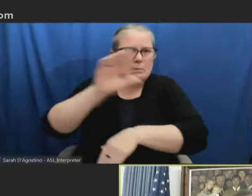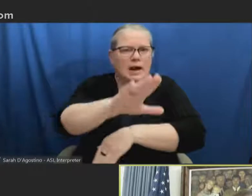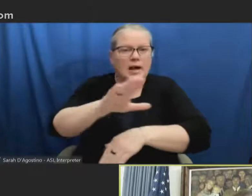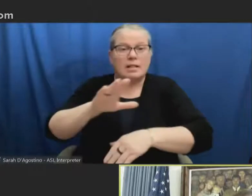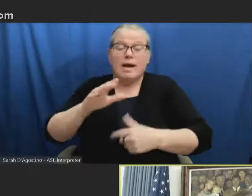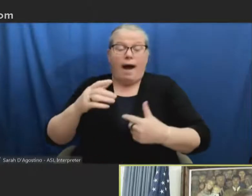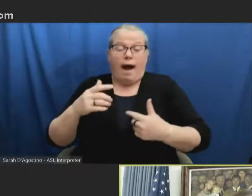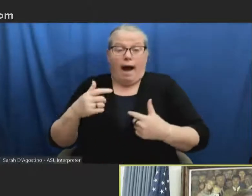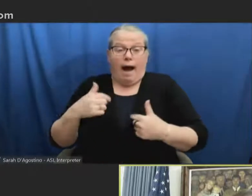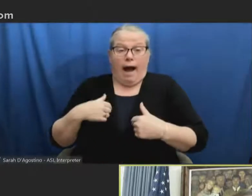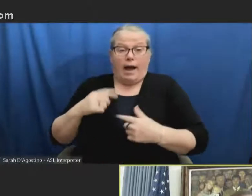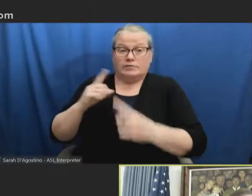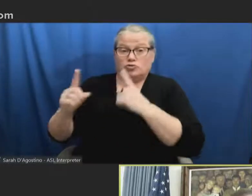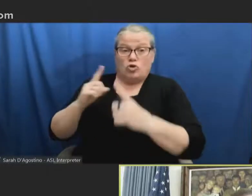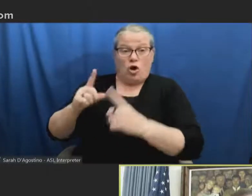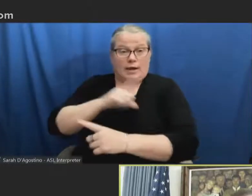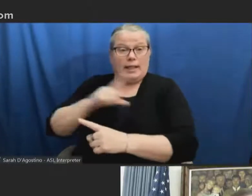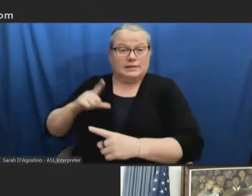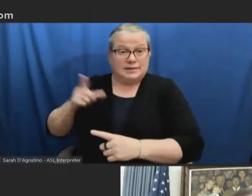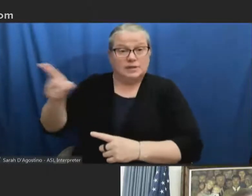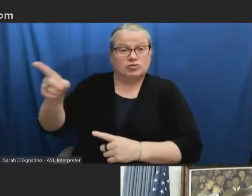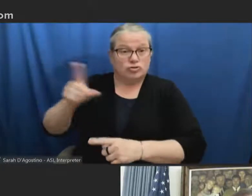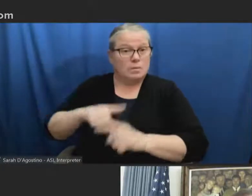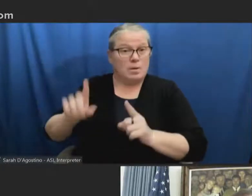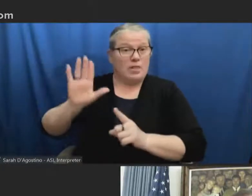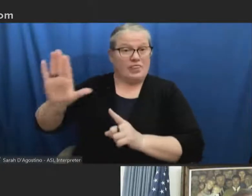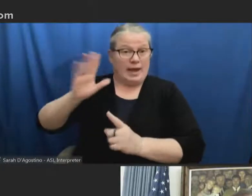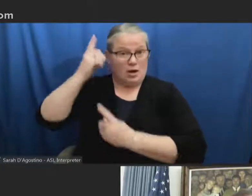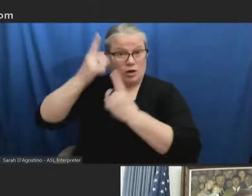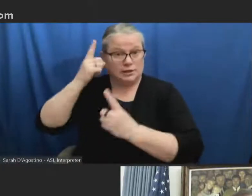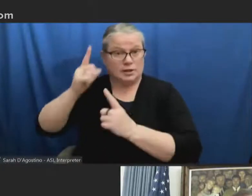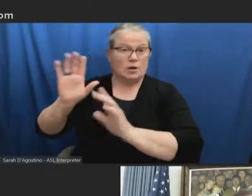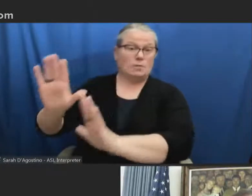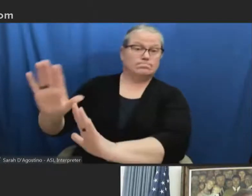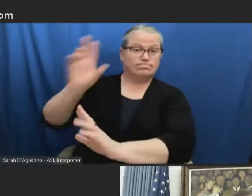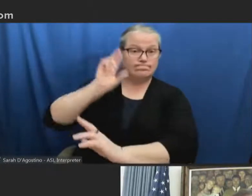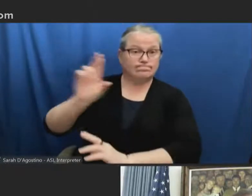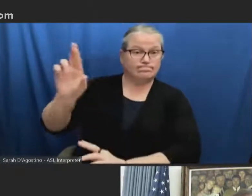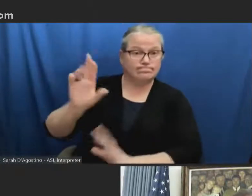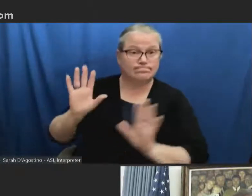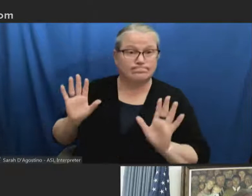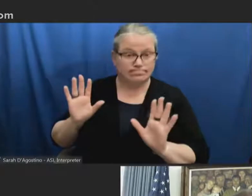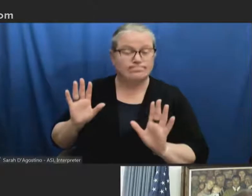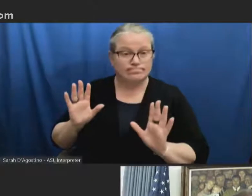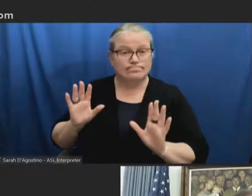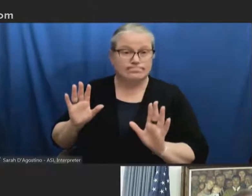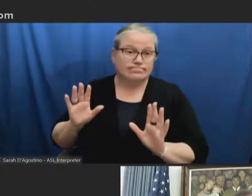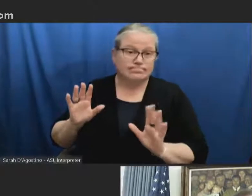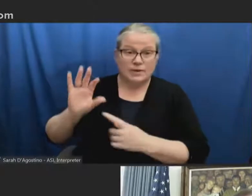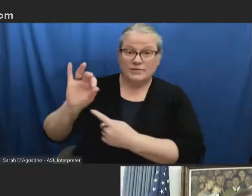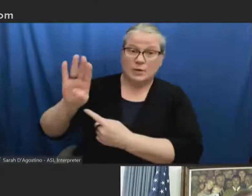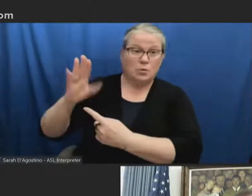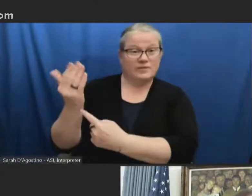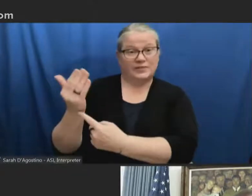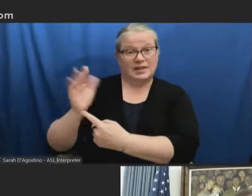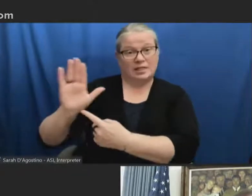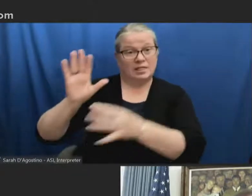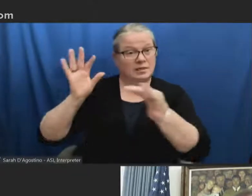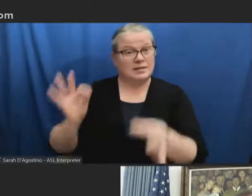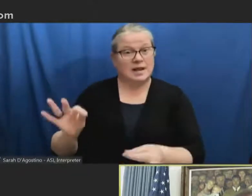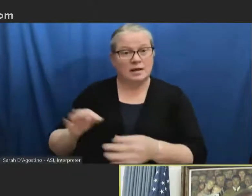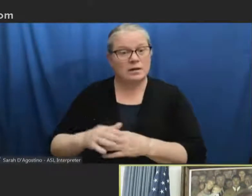but I hope it's something they consider. So you're going to leave it up then to the Democratic majorities in the General Assembly to propose that or introduce a bill on